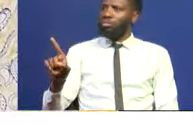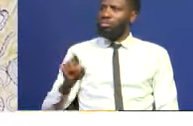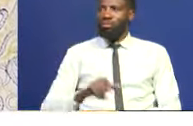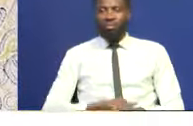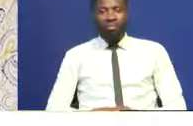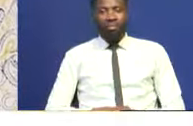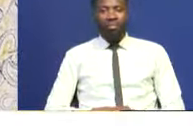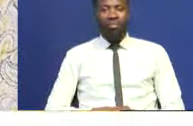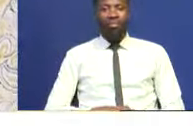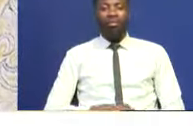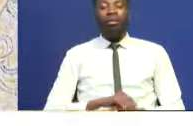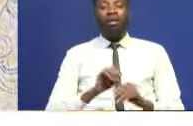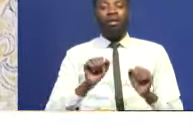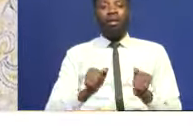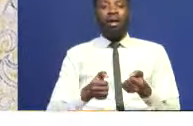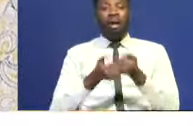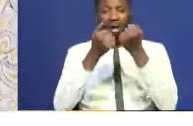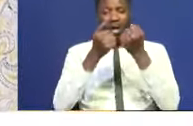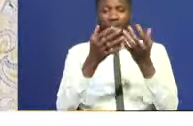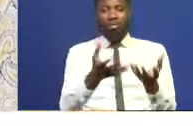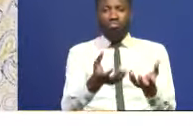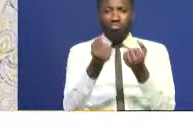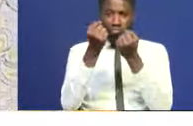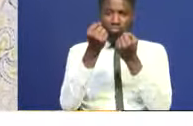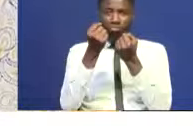Then they took us to a building.